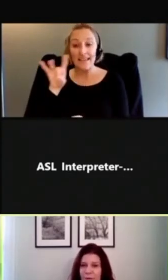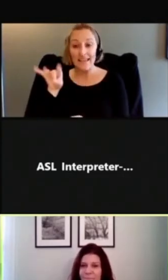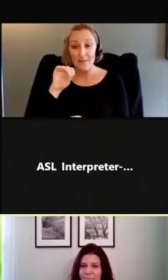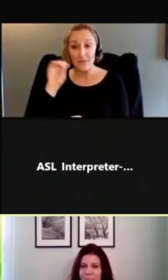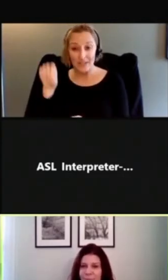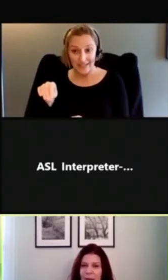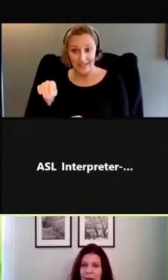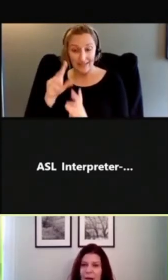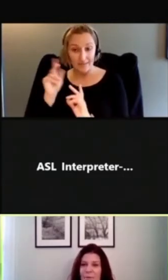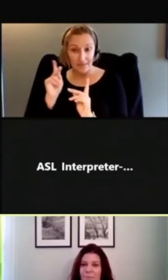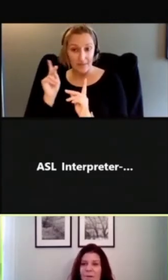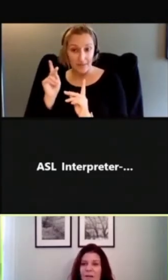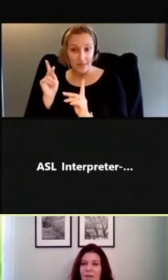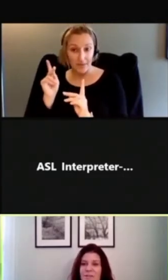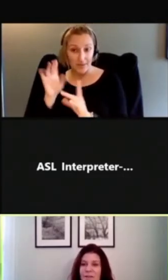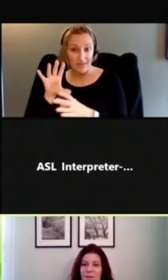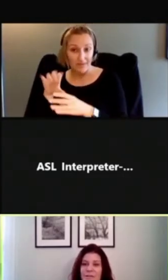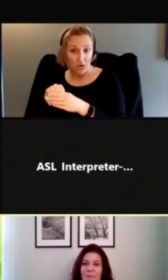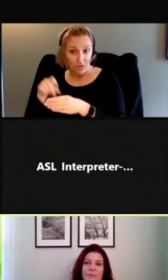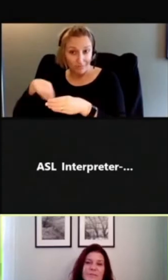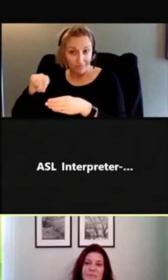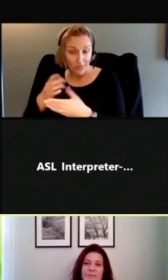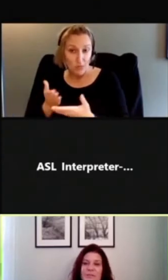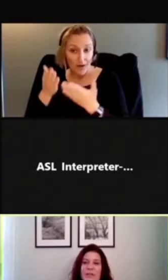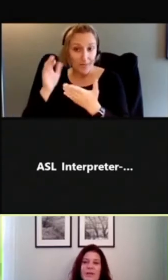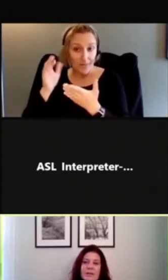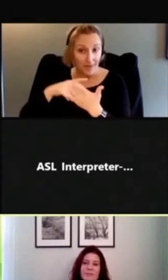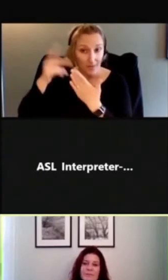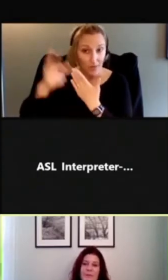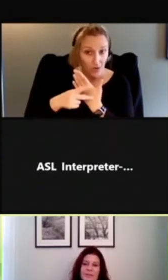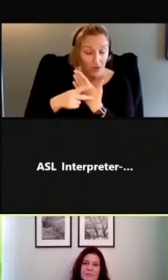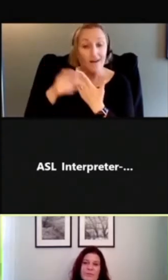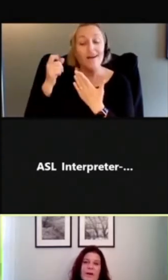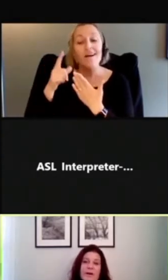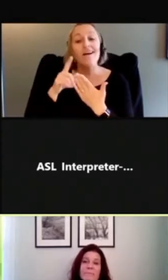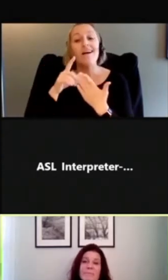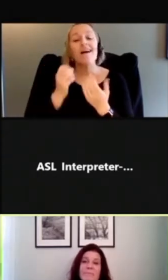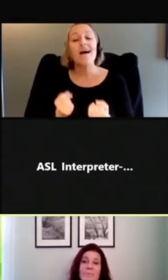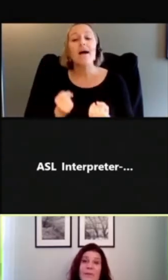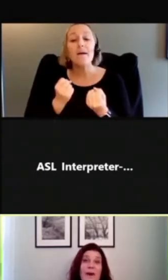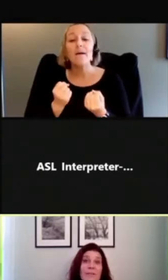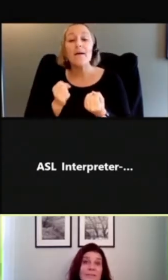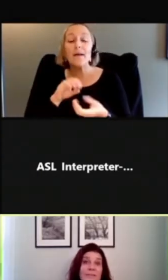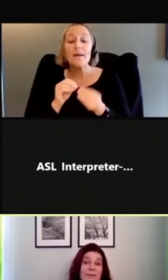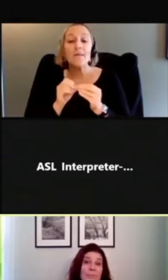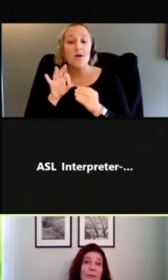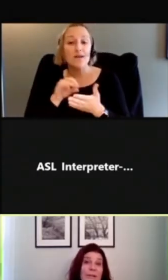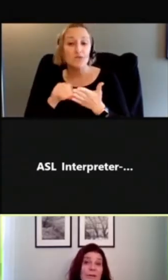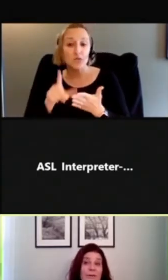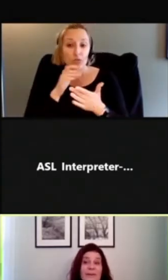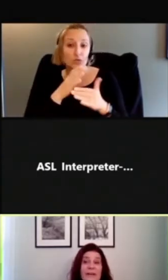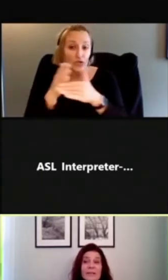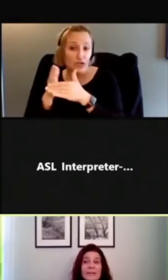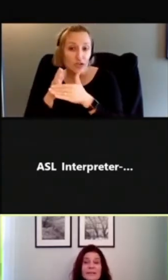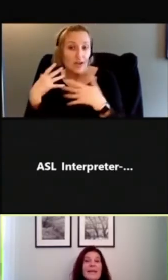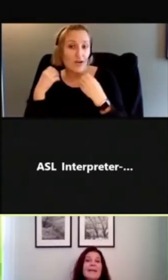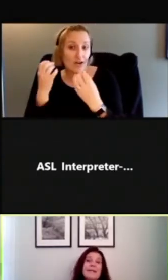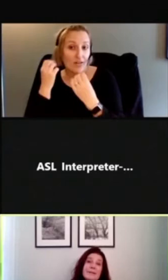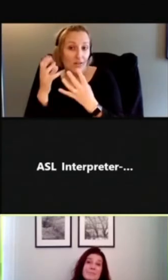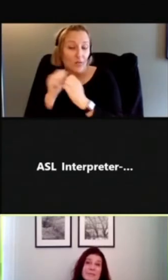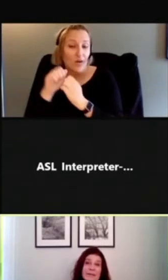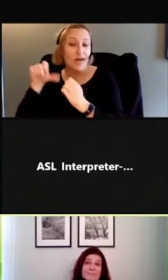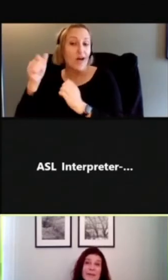recommended the program, but also the number of students who shared health information with others in their community or their